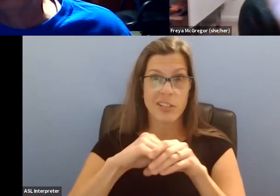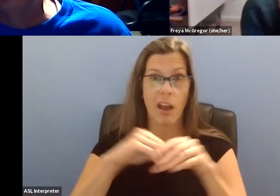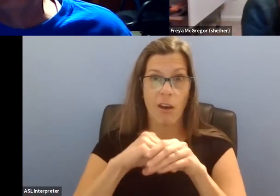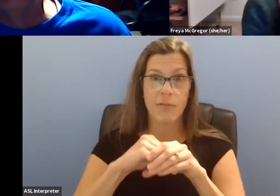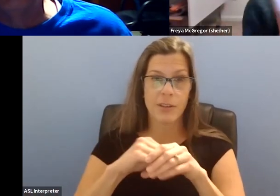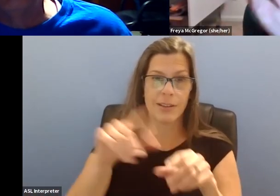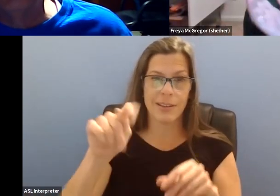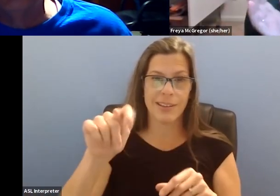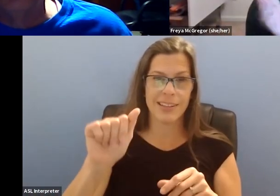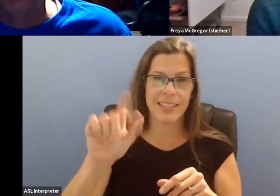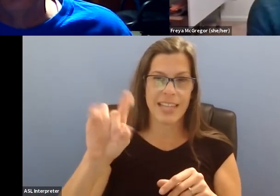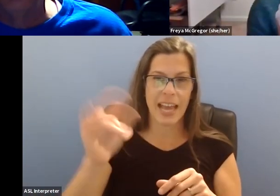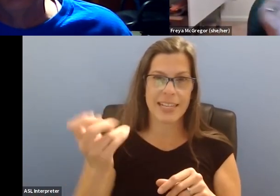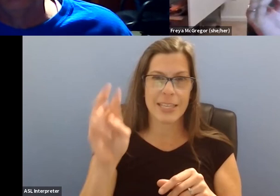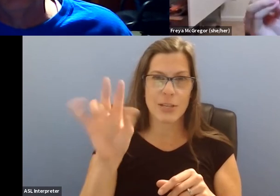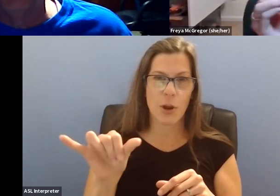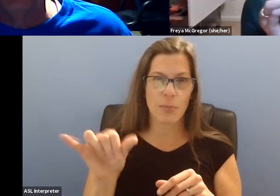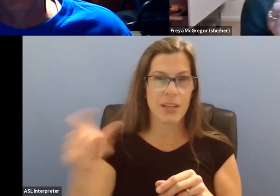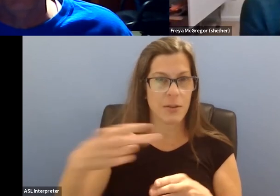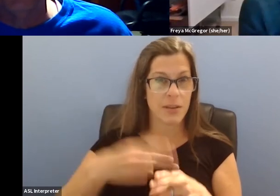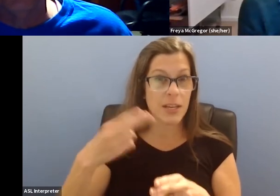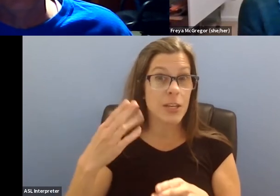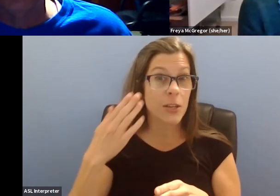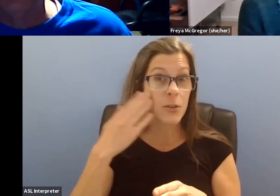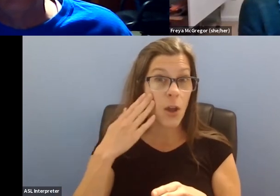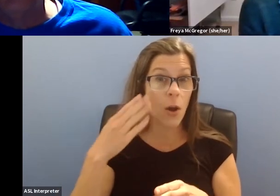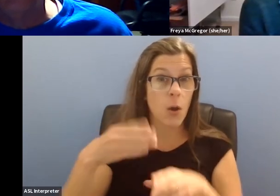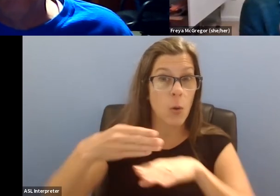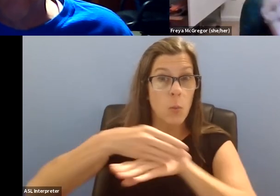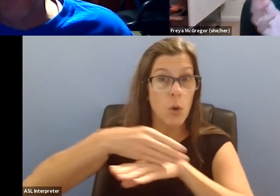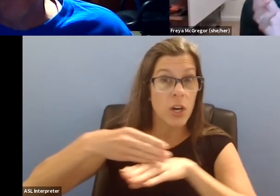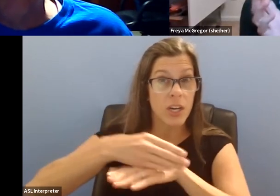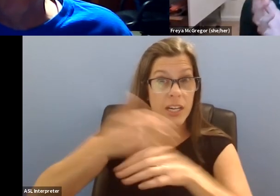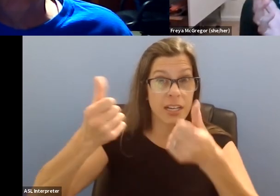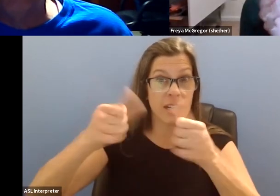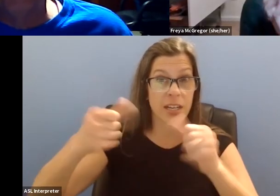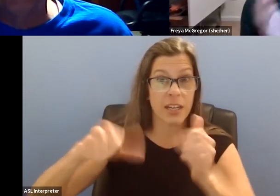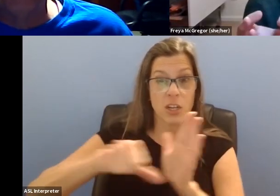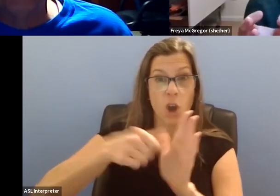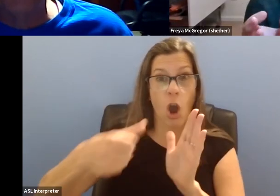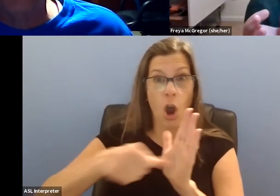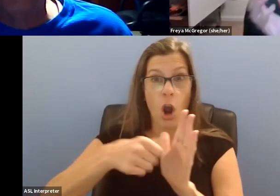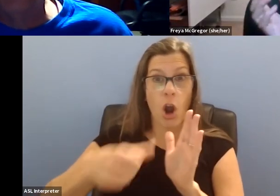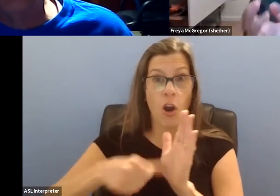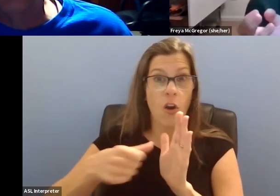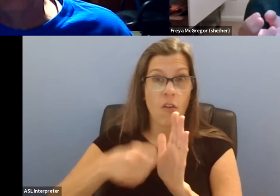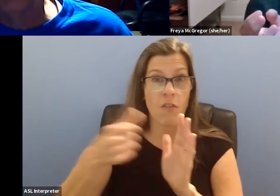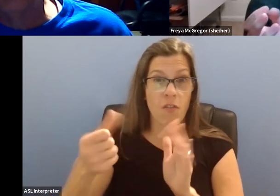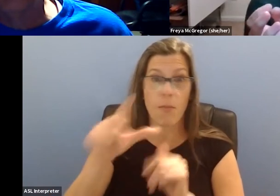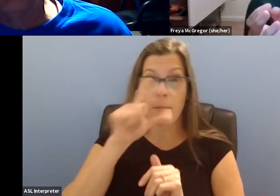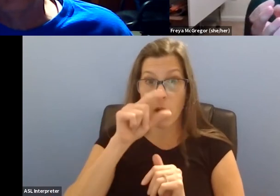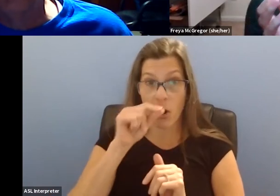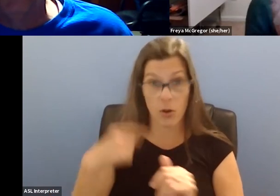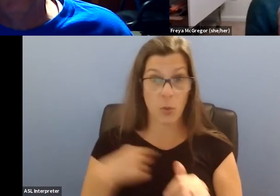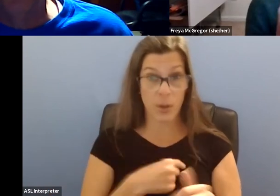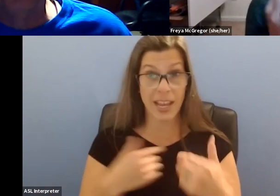we, um, we, you know, like carved wooden birds. We, we've got, um, one made that's life-size Eastern bluebird.